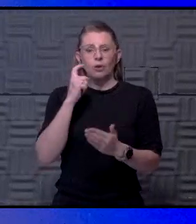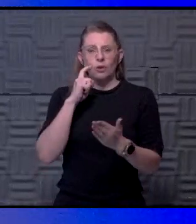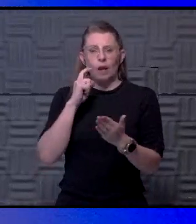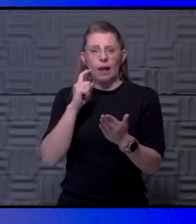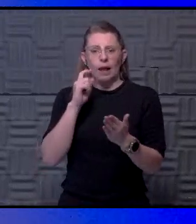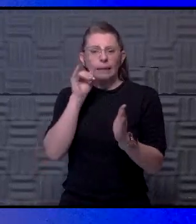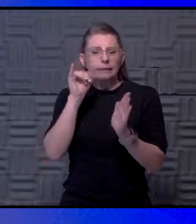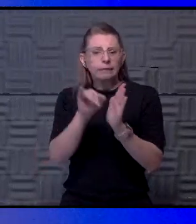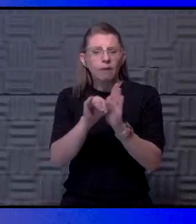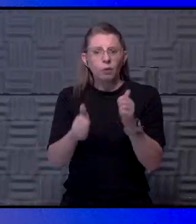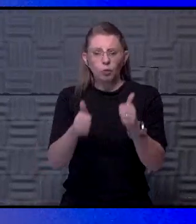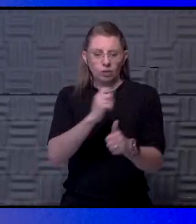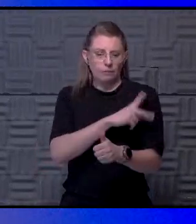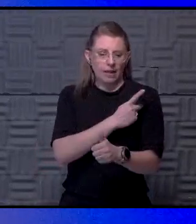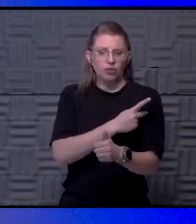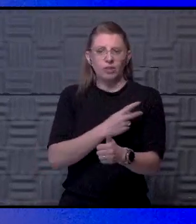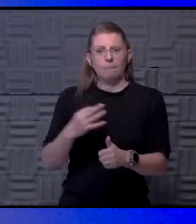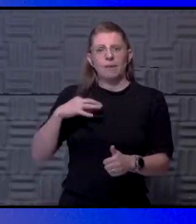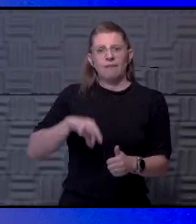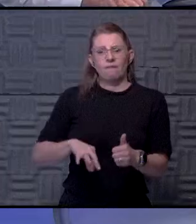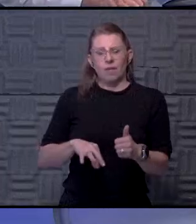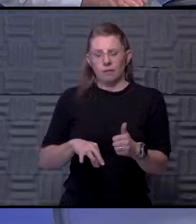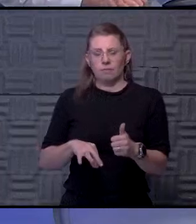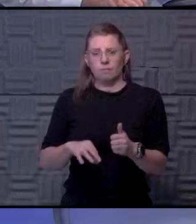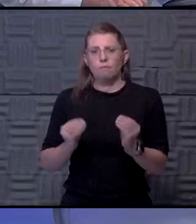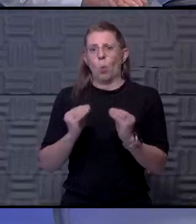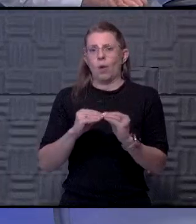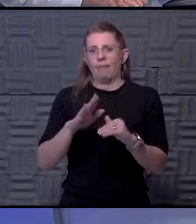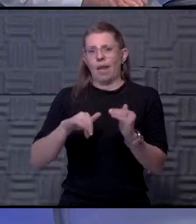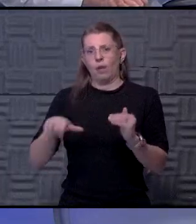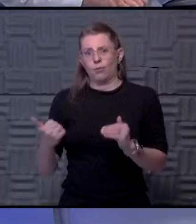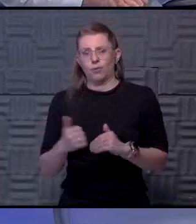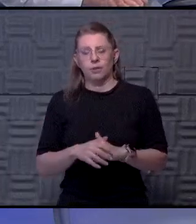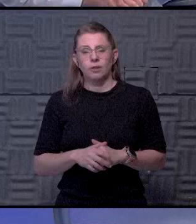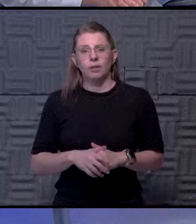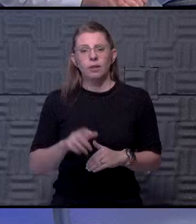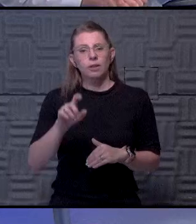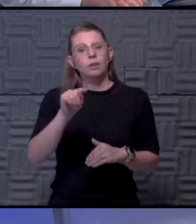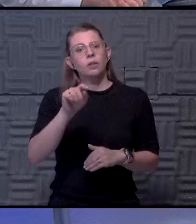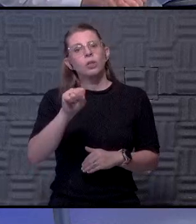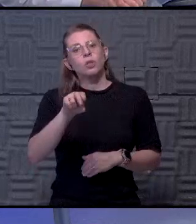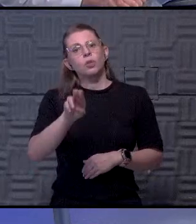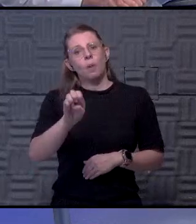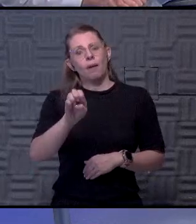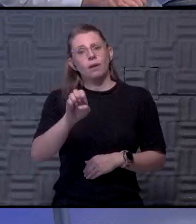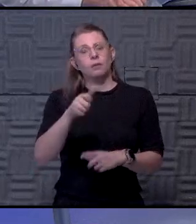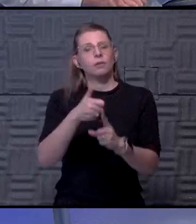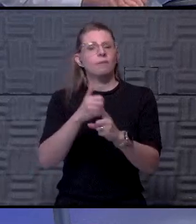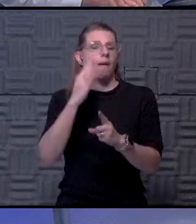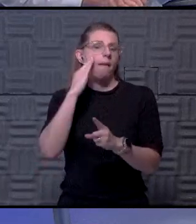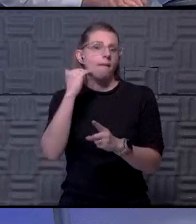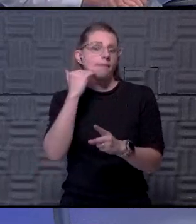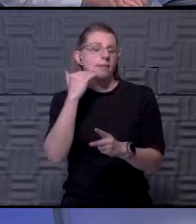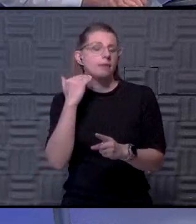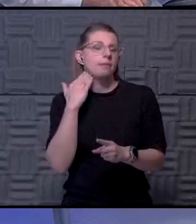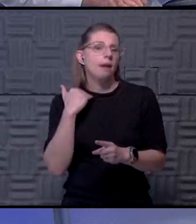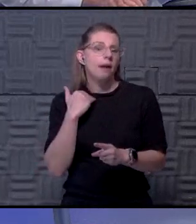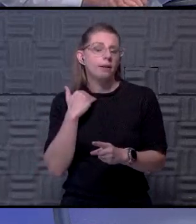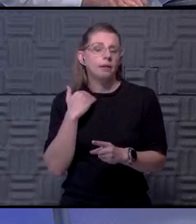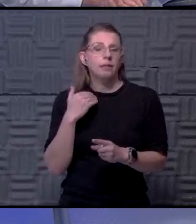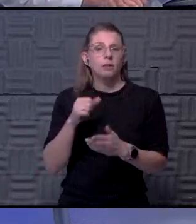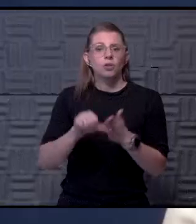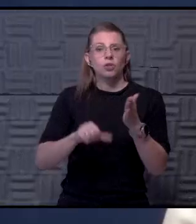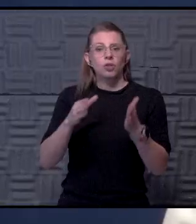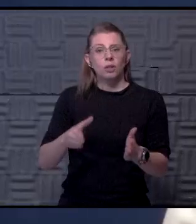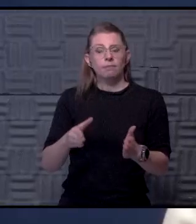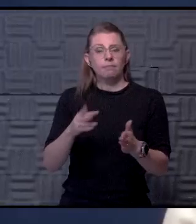which patients can benefit. So, Dr. Sui, as a head and neck surgeon, are there patients that you have that you think would benefit from proton